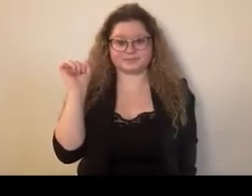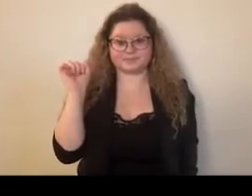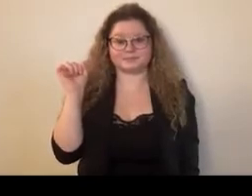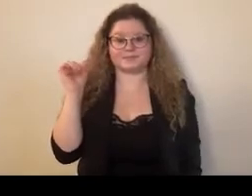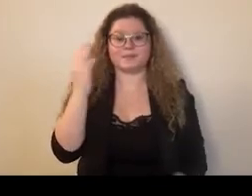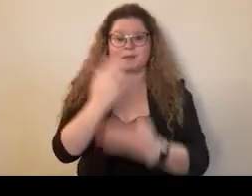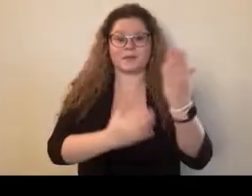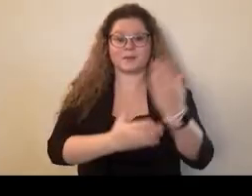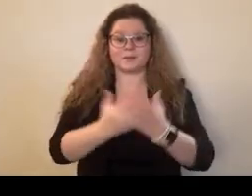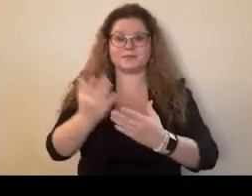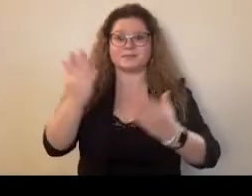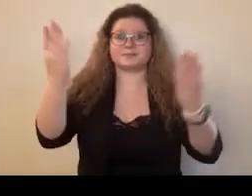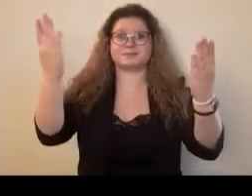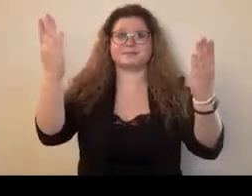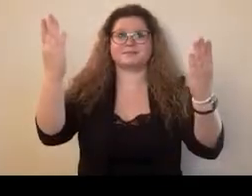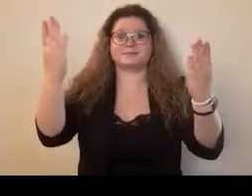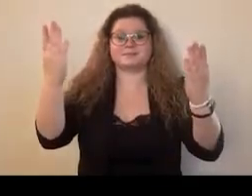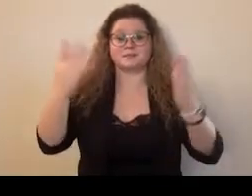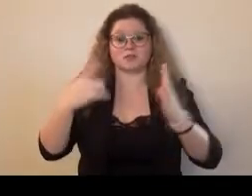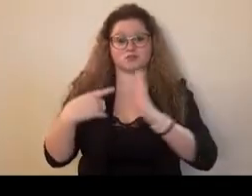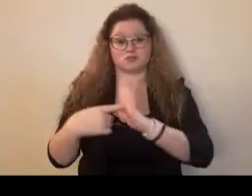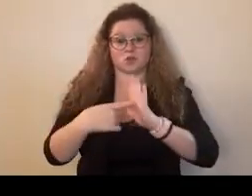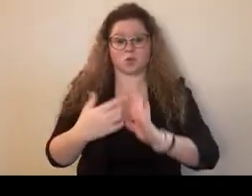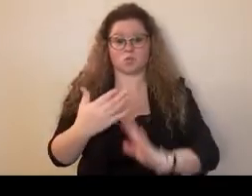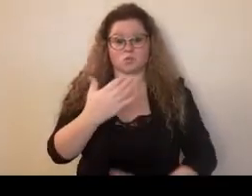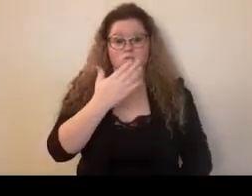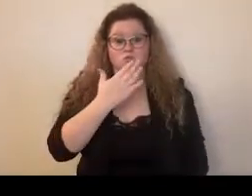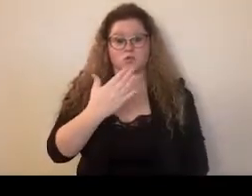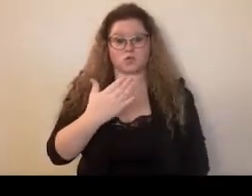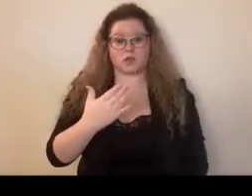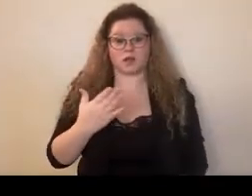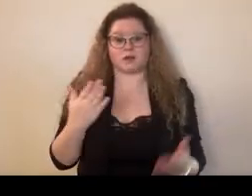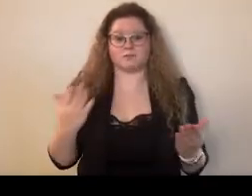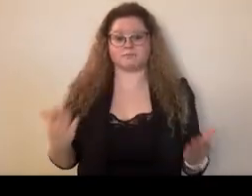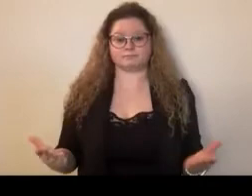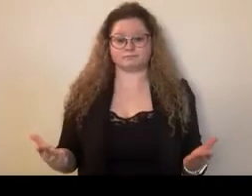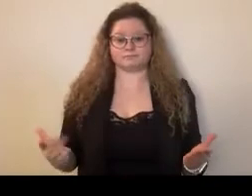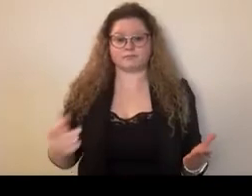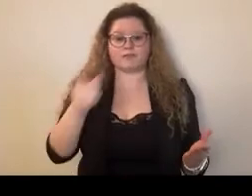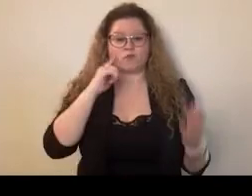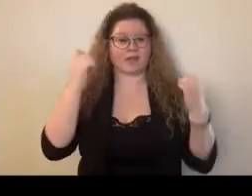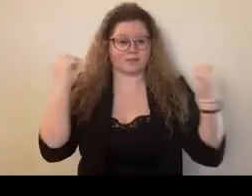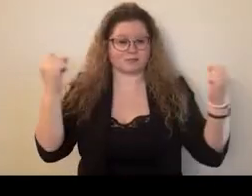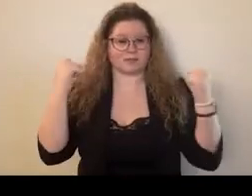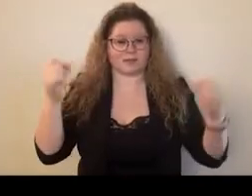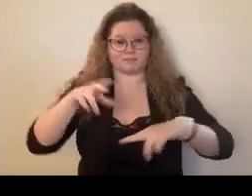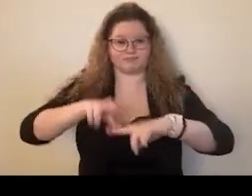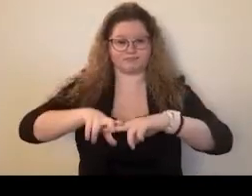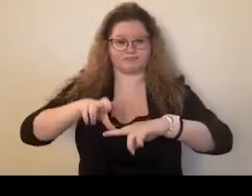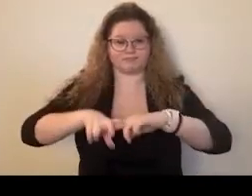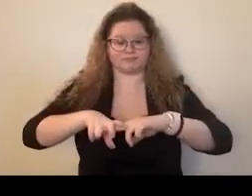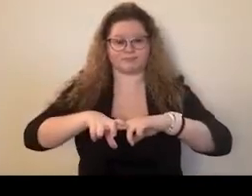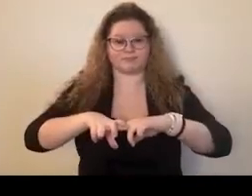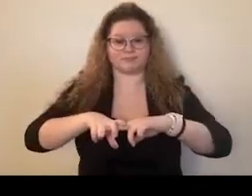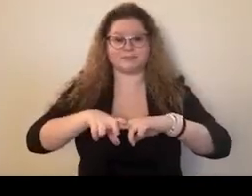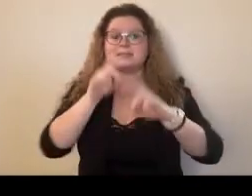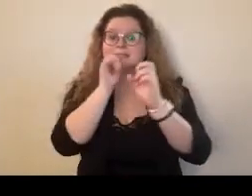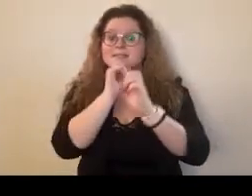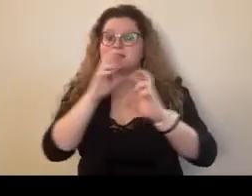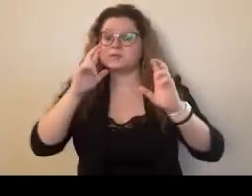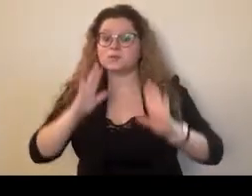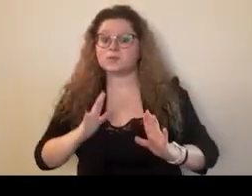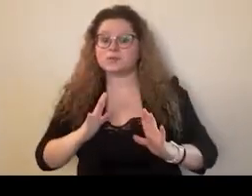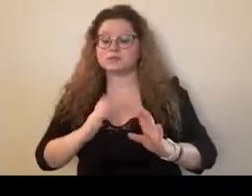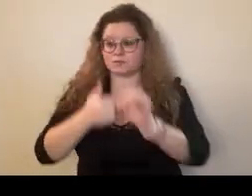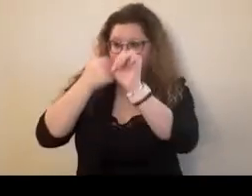the ceiling to show the correct posture for exercising in a chair. The seniors present at the class are